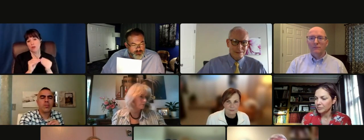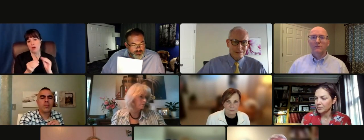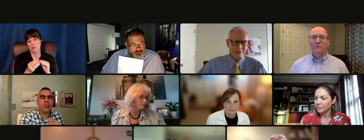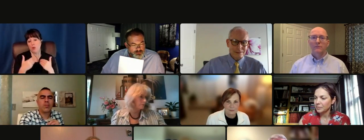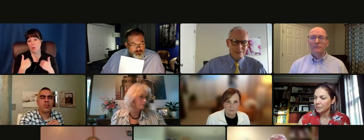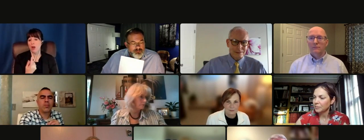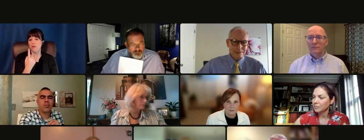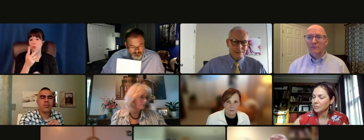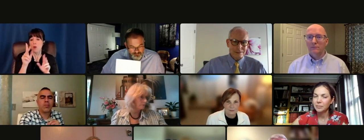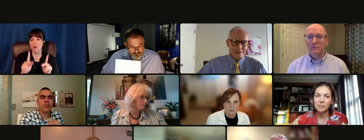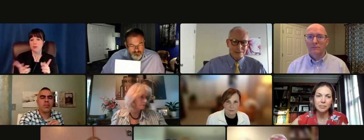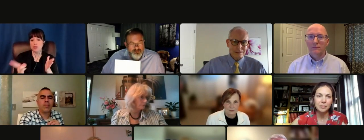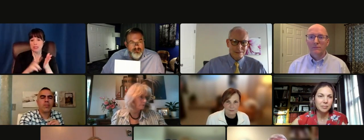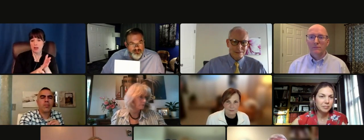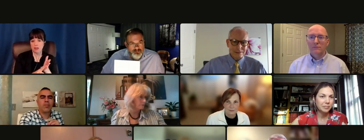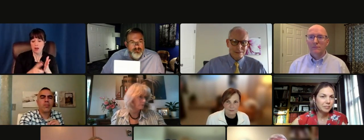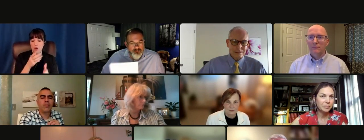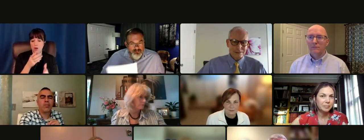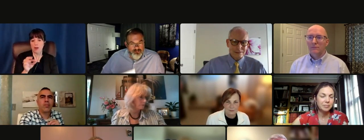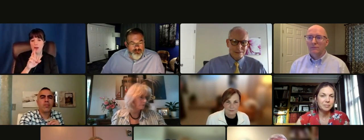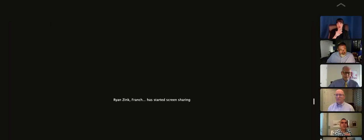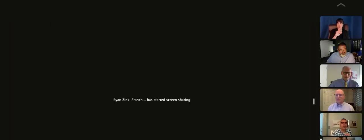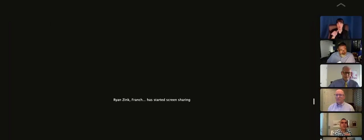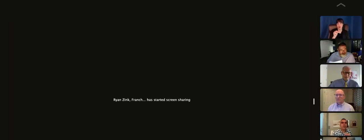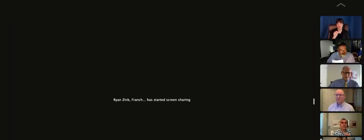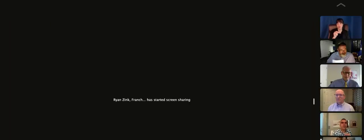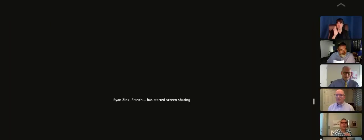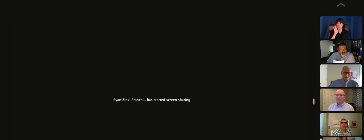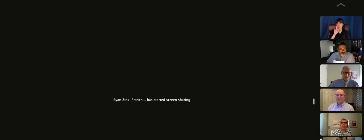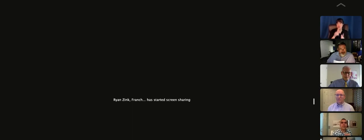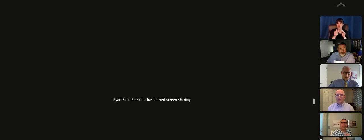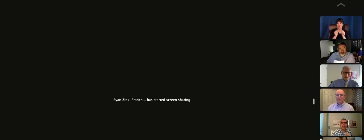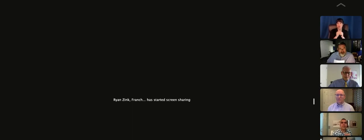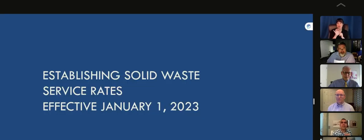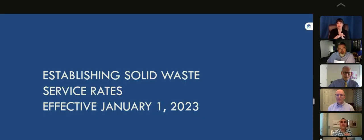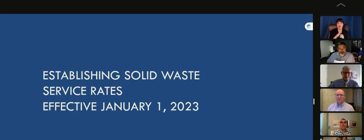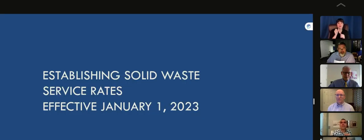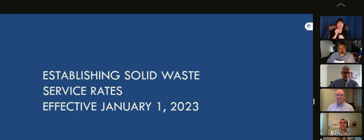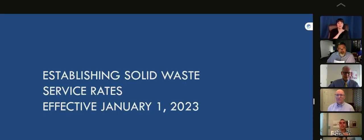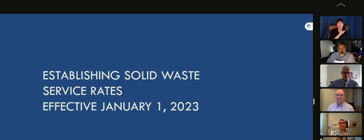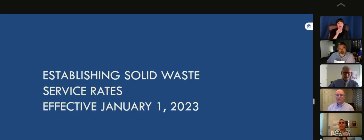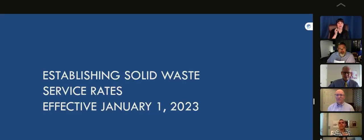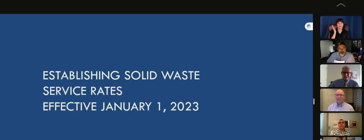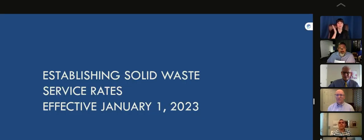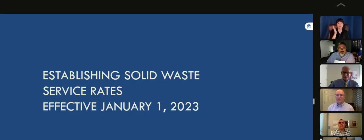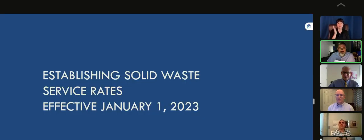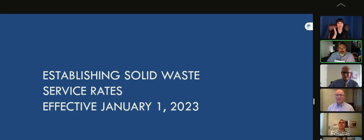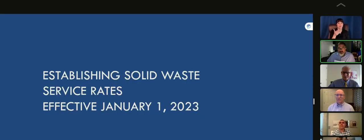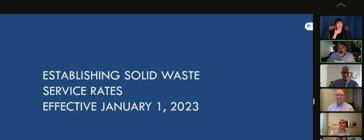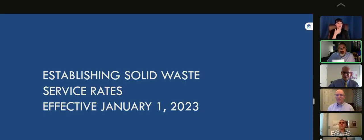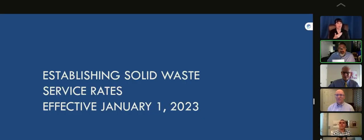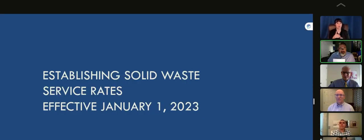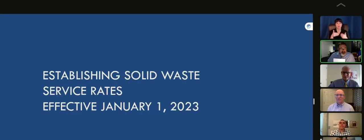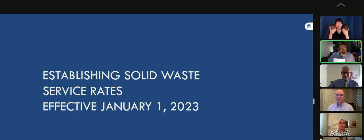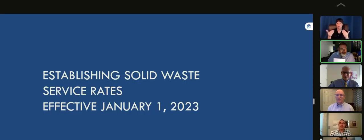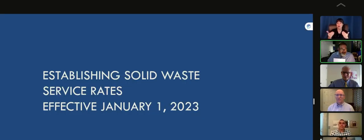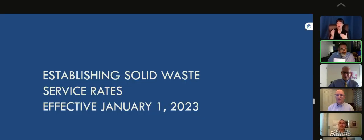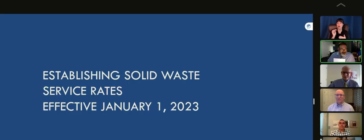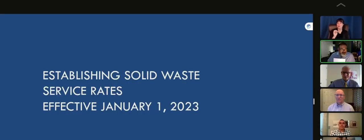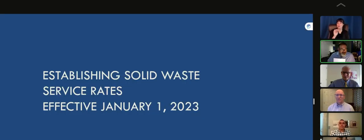person signed up, and Ryan Zink will start with the staff presentation. Thank you. Thank you. Go ahead, Mr. Zink.